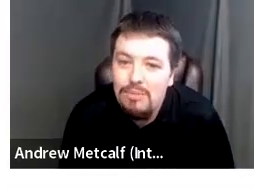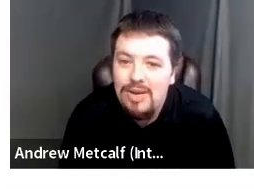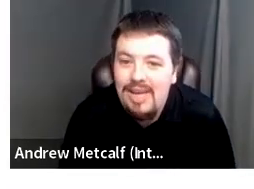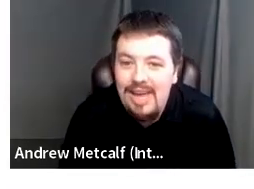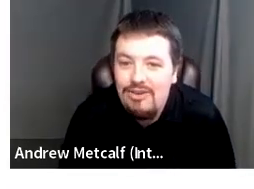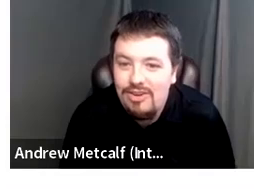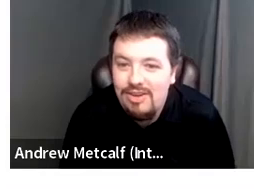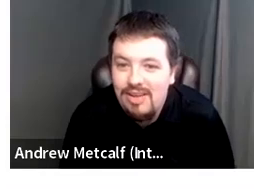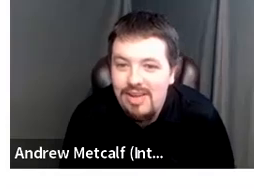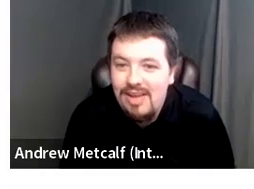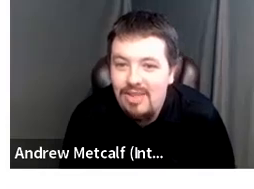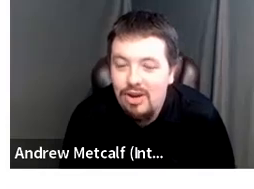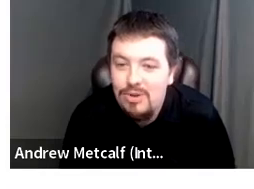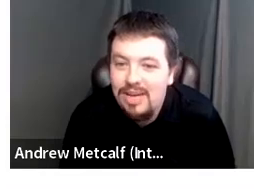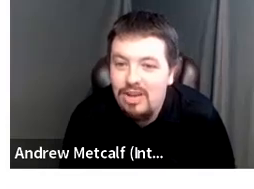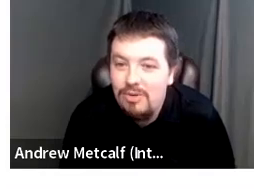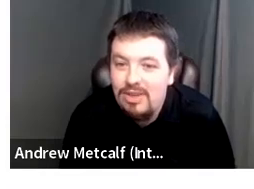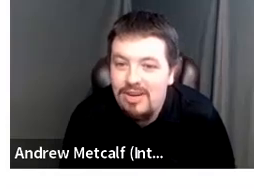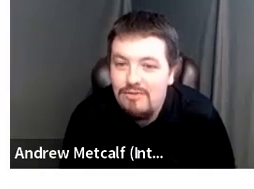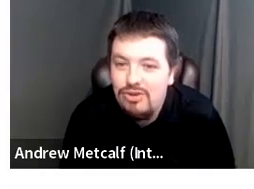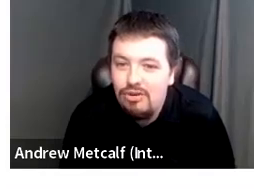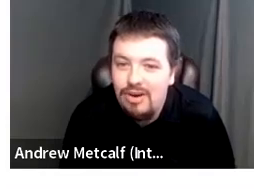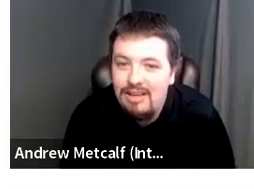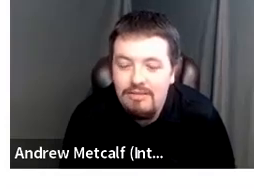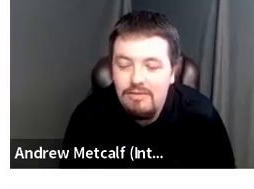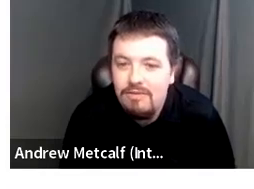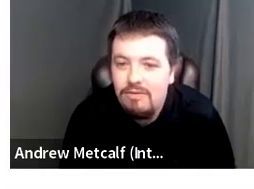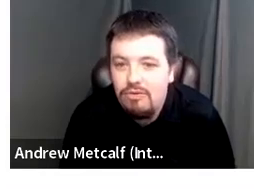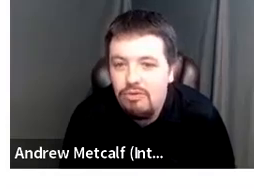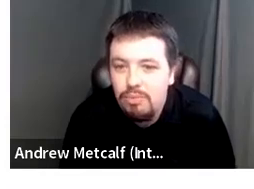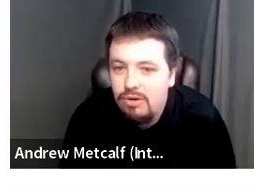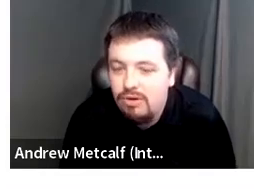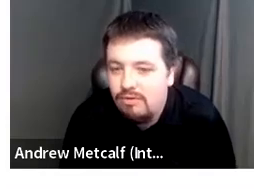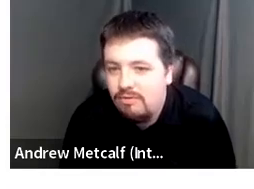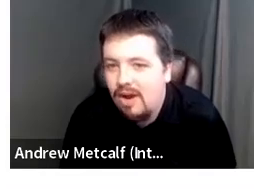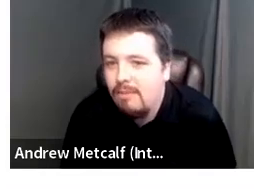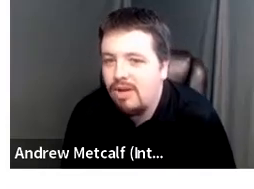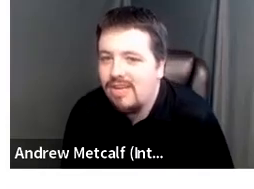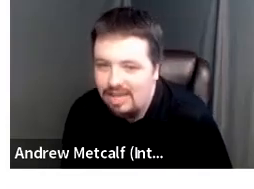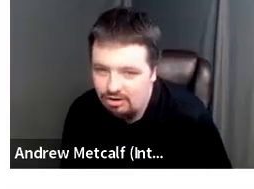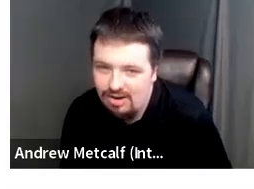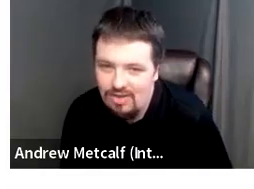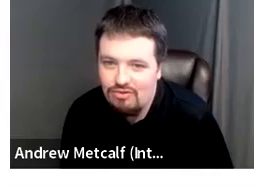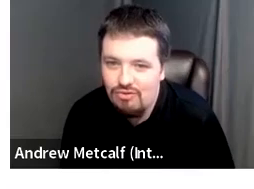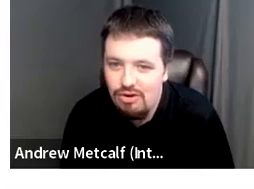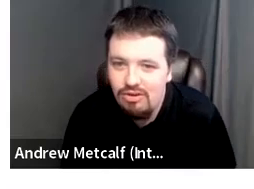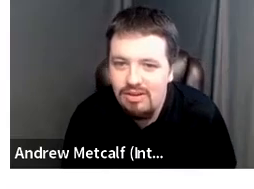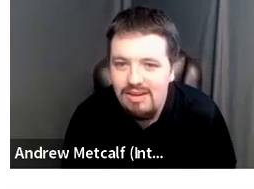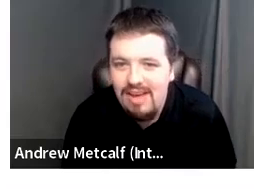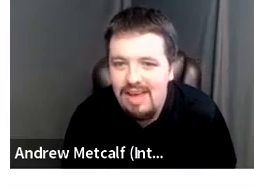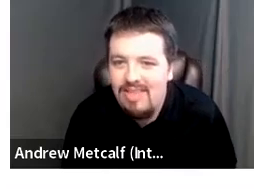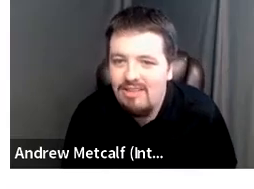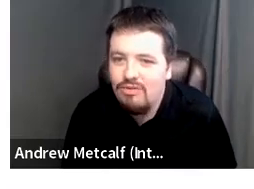their communication with their deaf children is very much hindered, and they